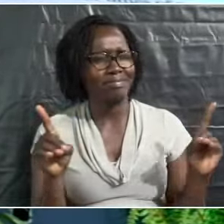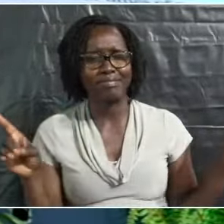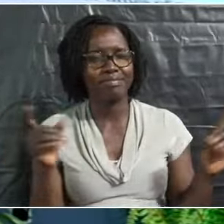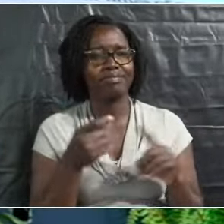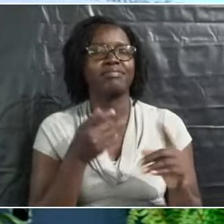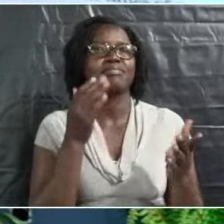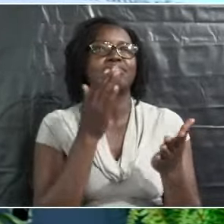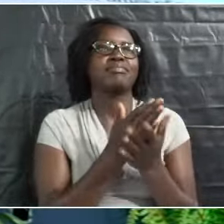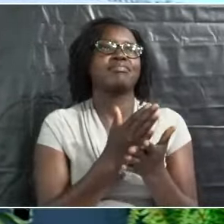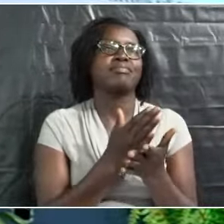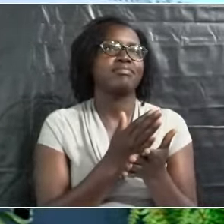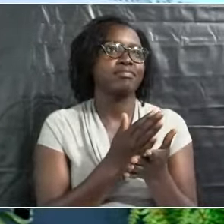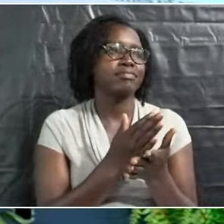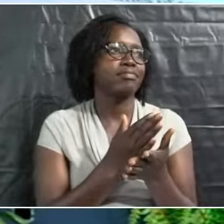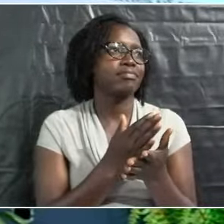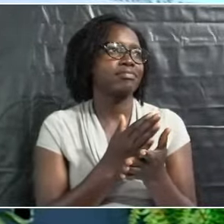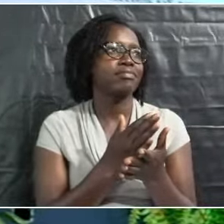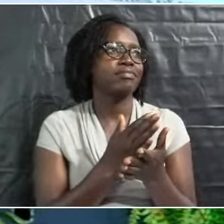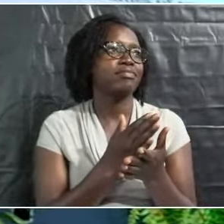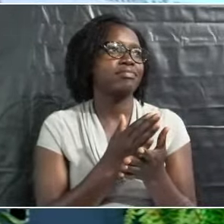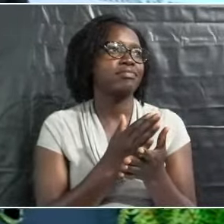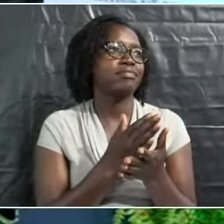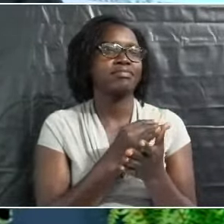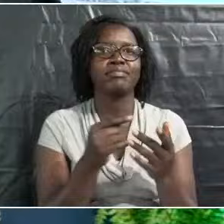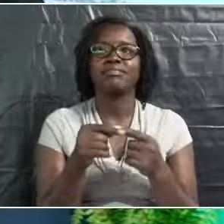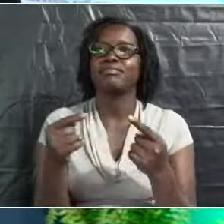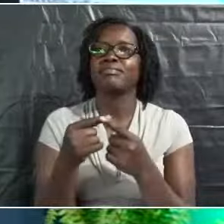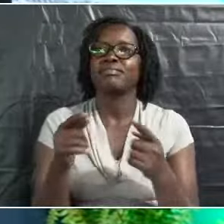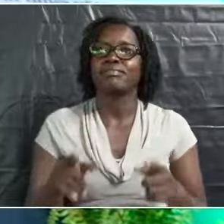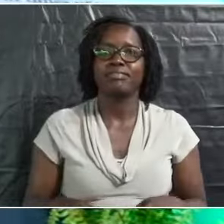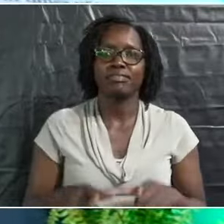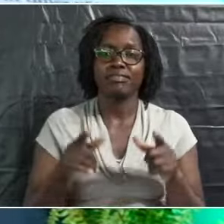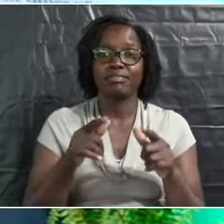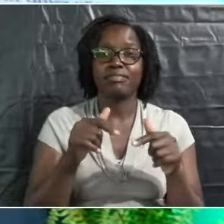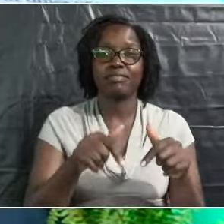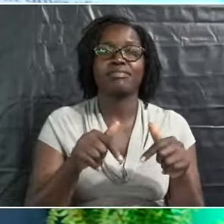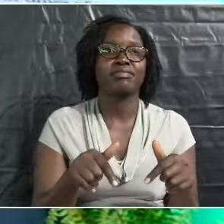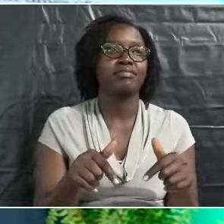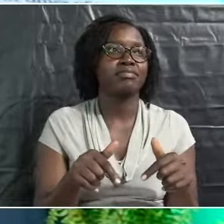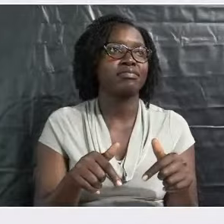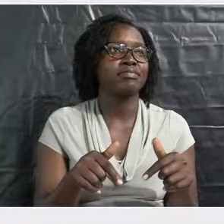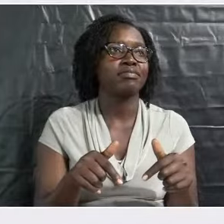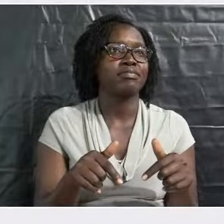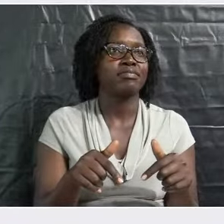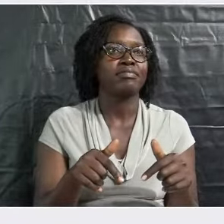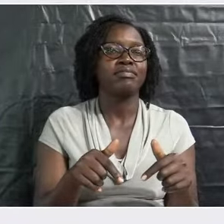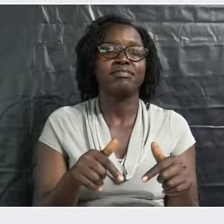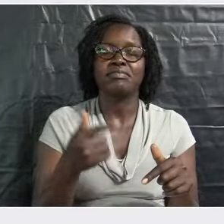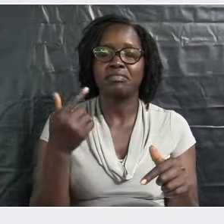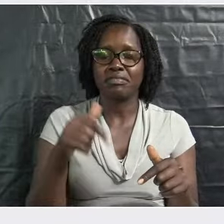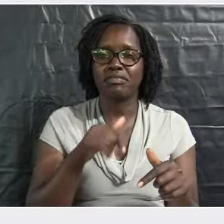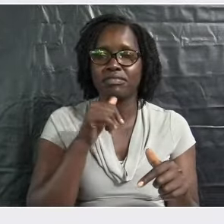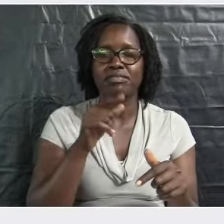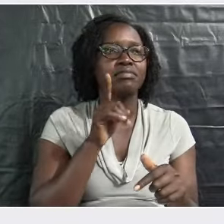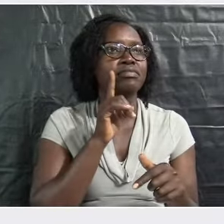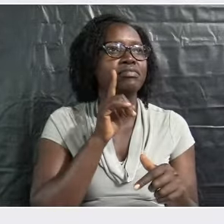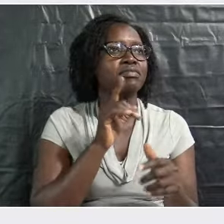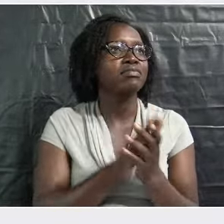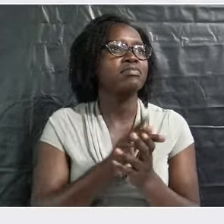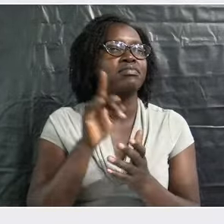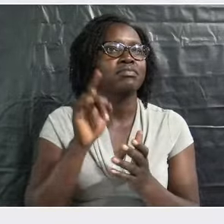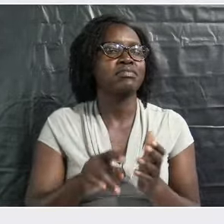reality on the ground. Another distortion, to live only for today and not save for tomorrow. Now, there has to